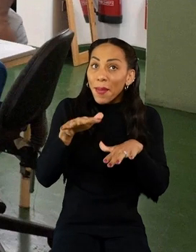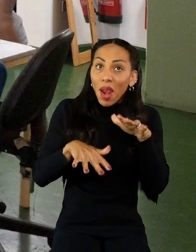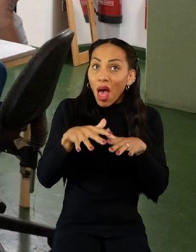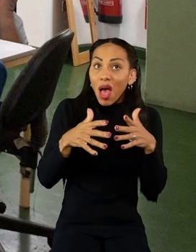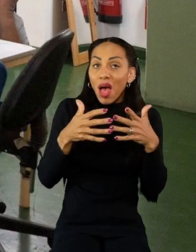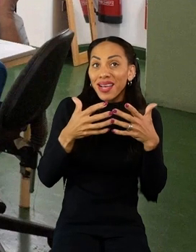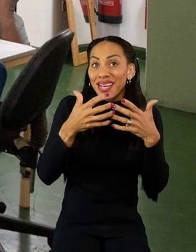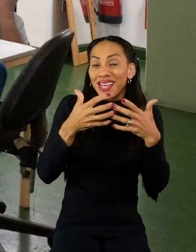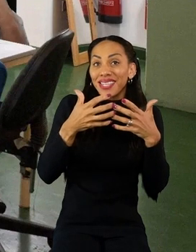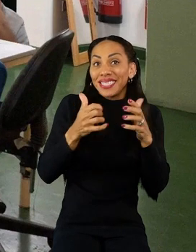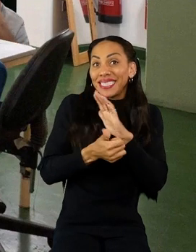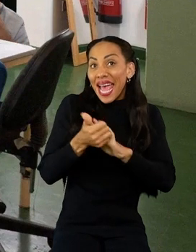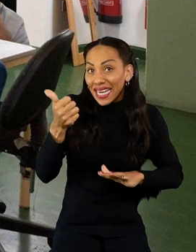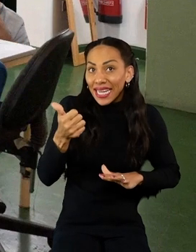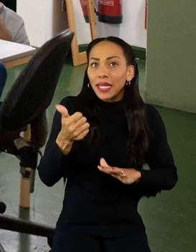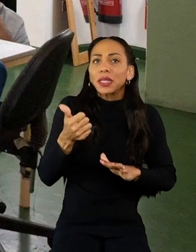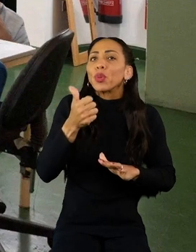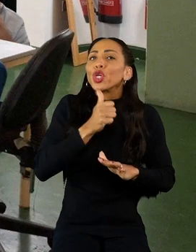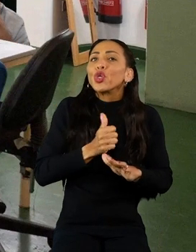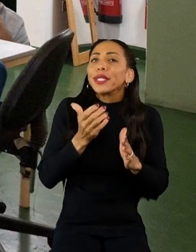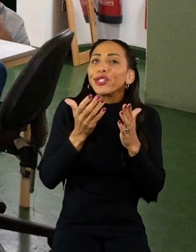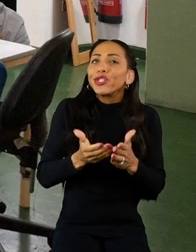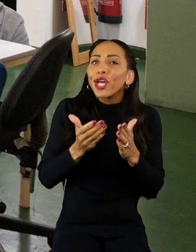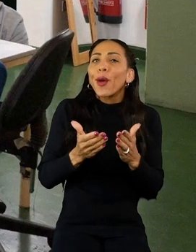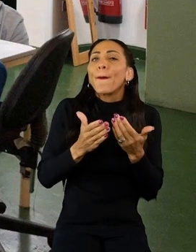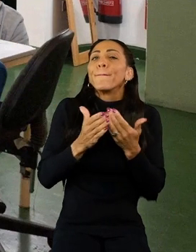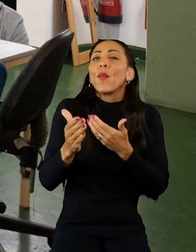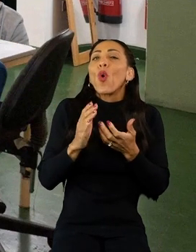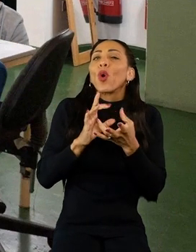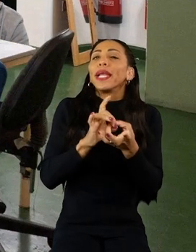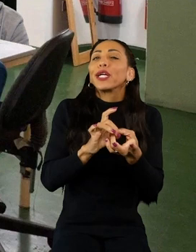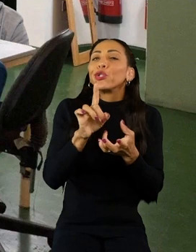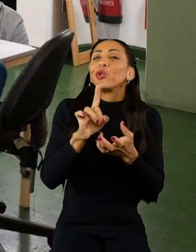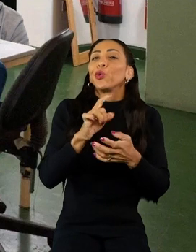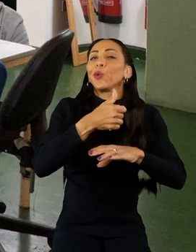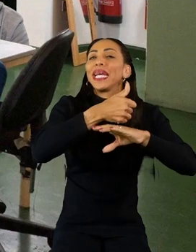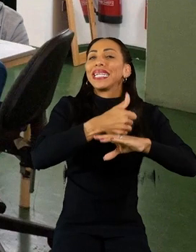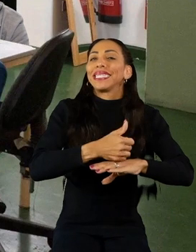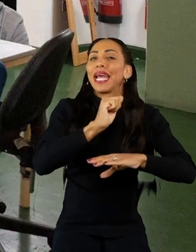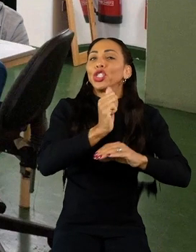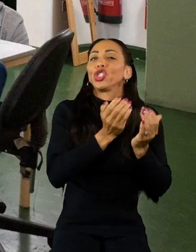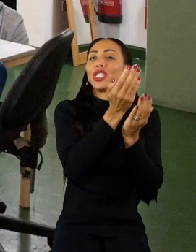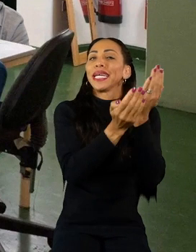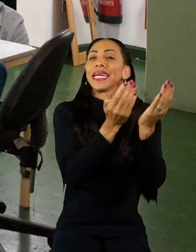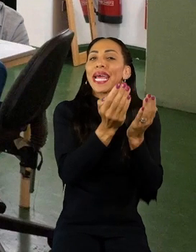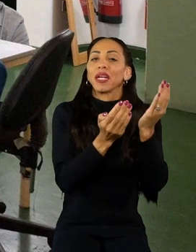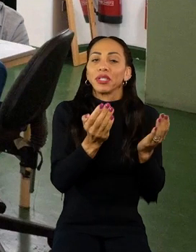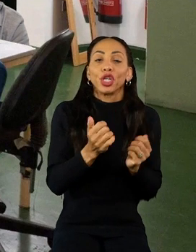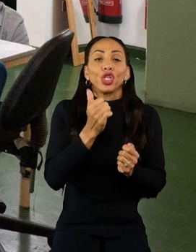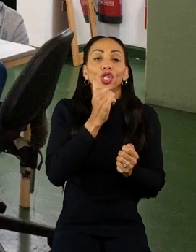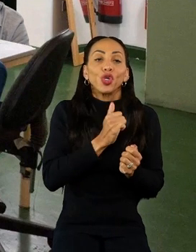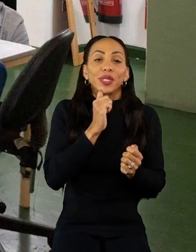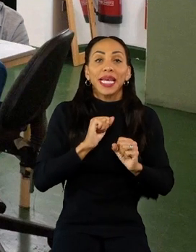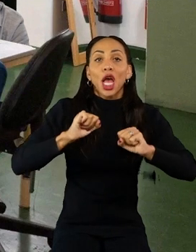works that are very using similar techniques and technologies to what we're using today, but in kind of